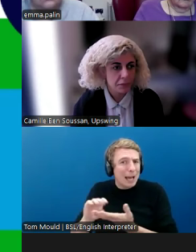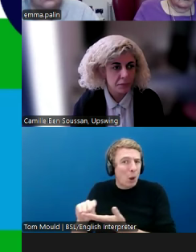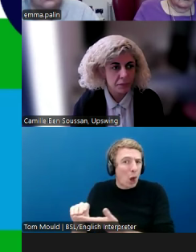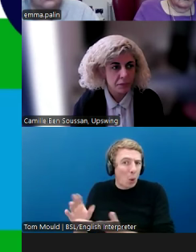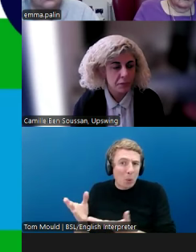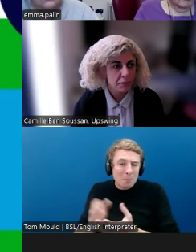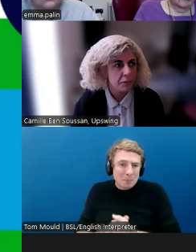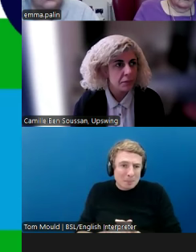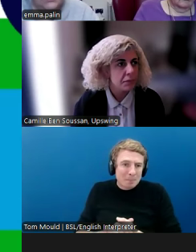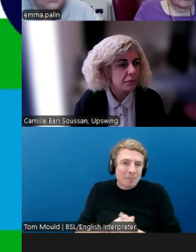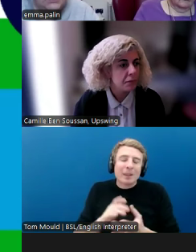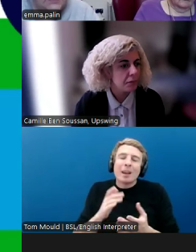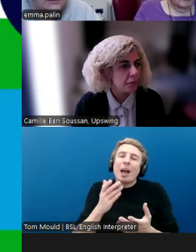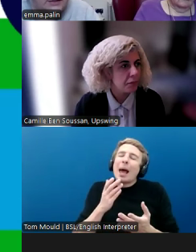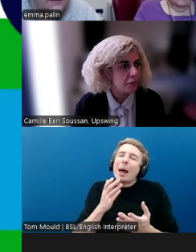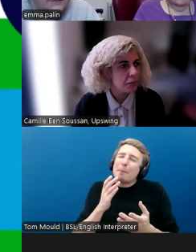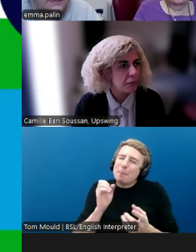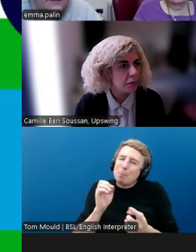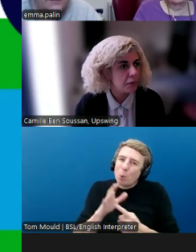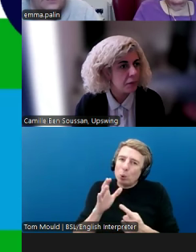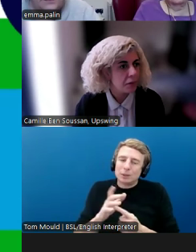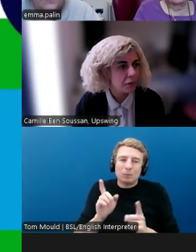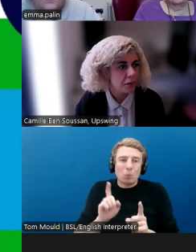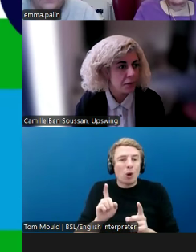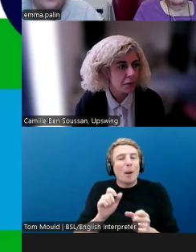sharing best practice.